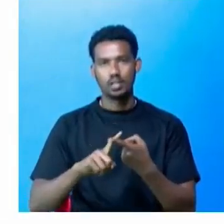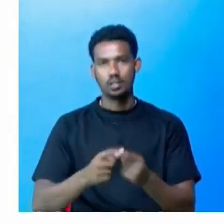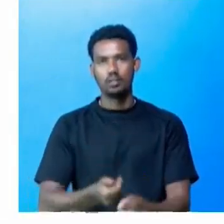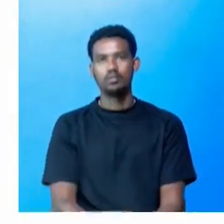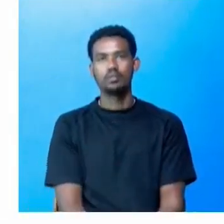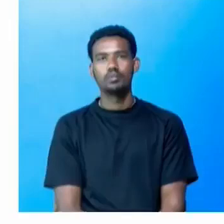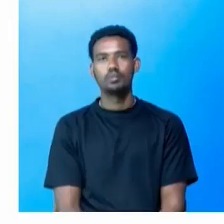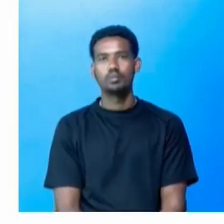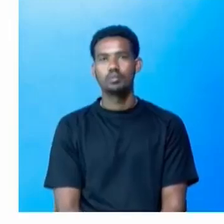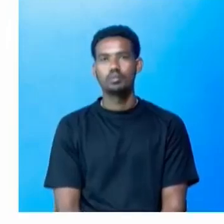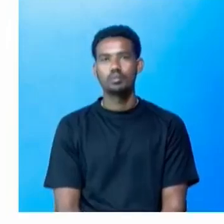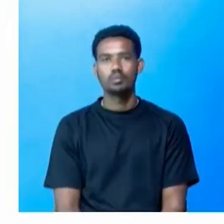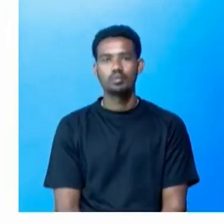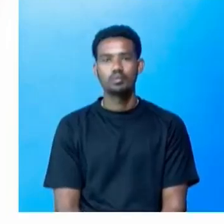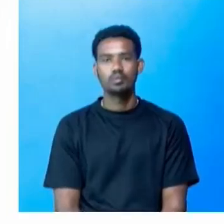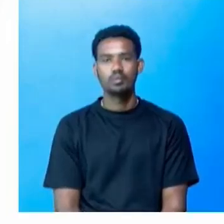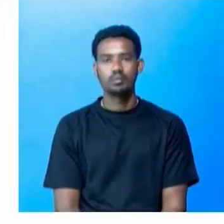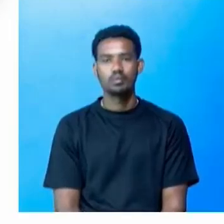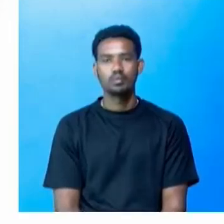friend.